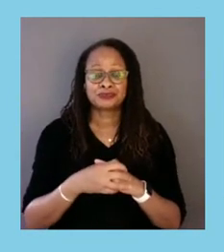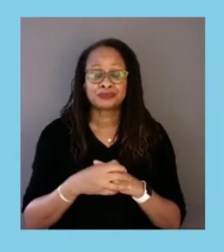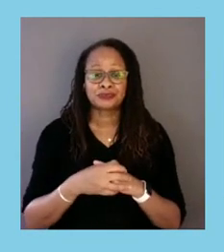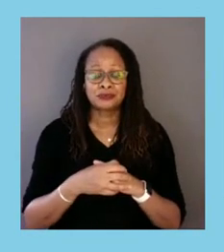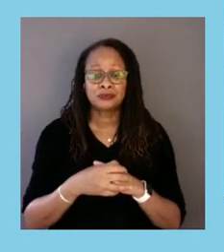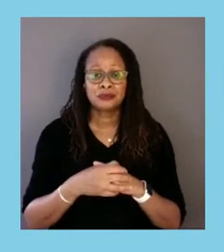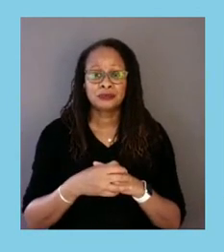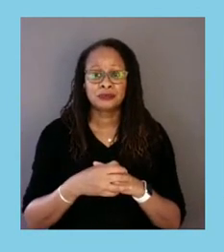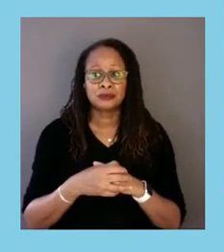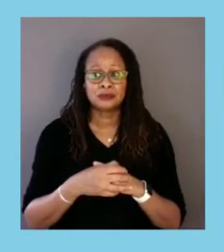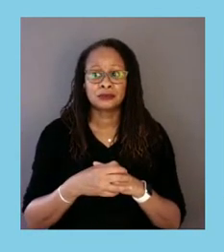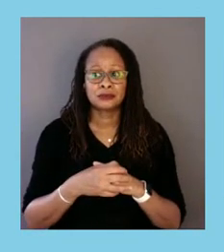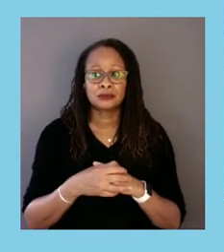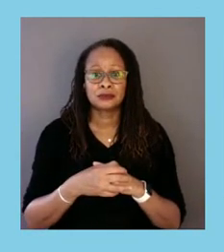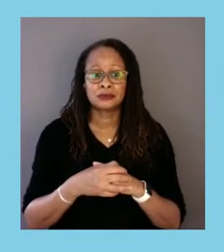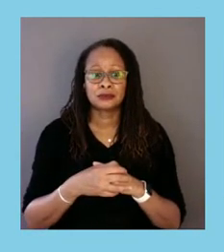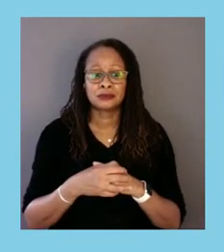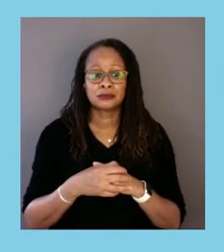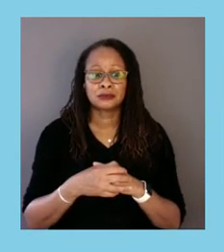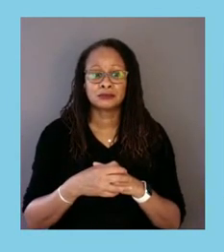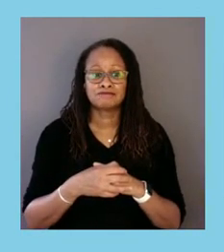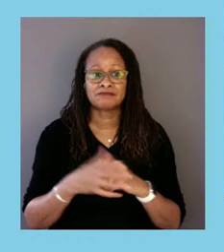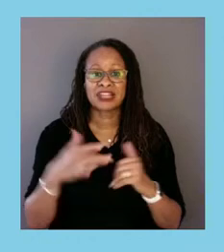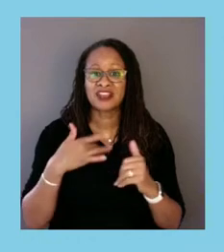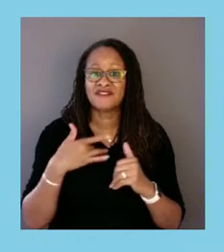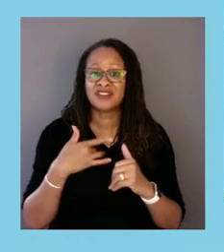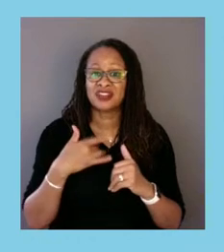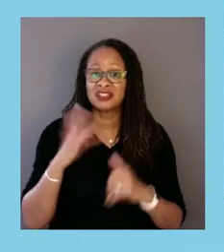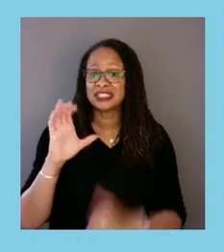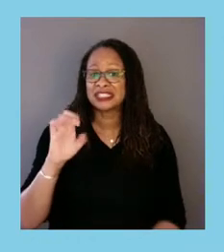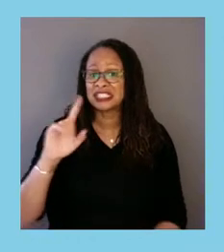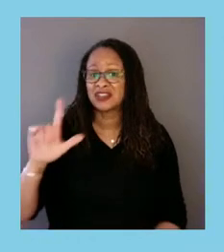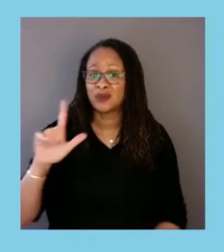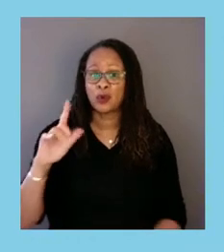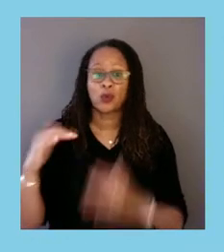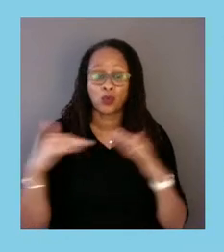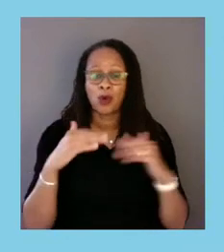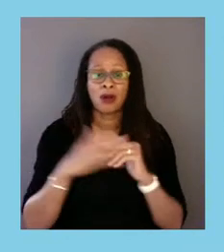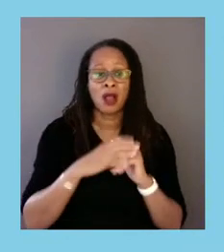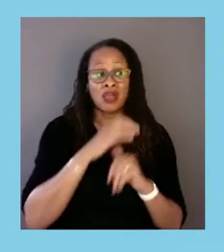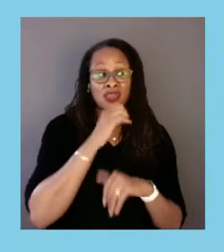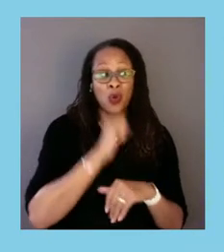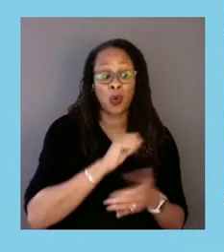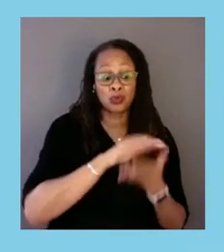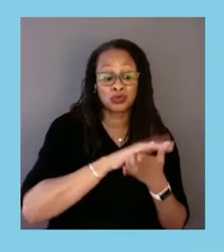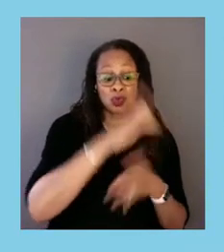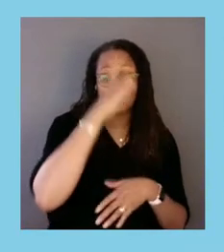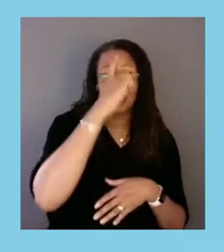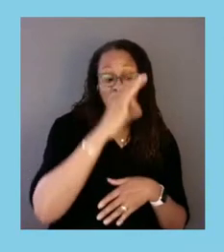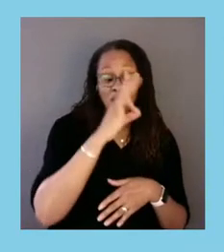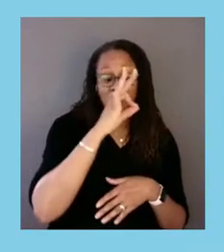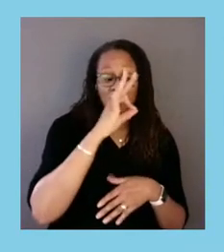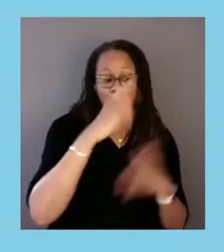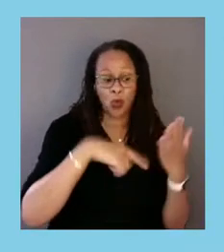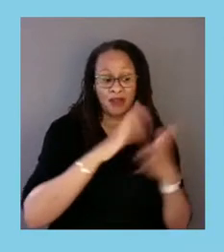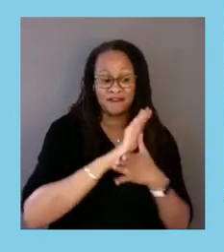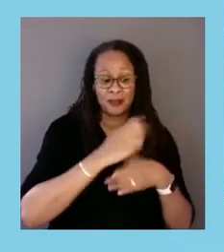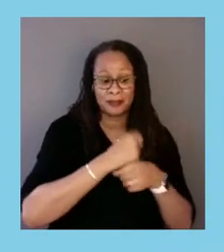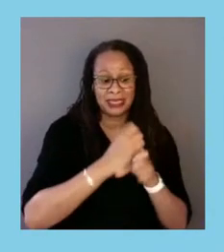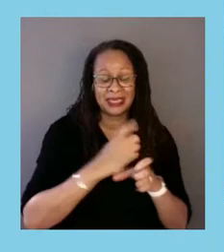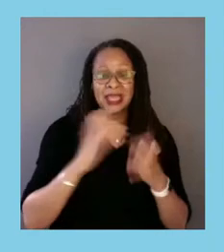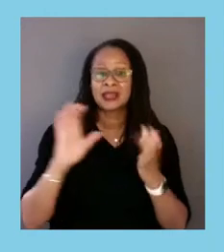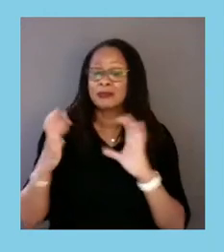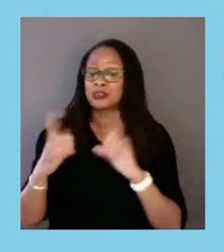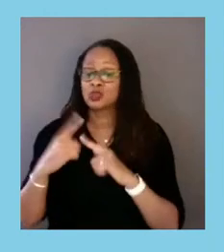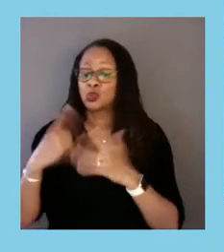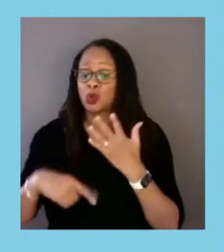do you think there is kind of that civil war of an old school thought of mind of what filmmaking is versus what filmmaking is now, and